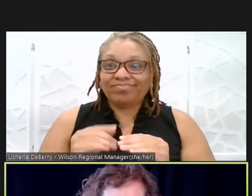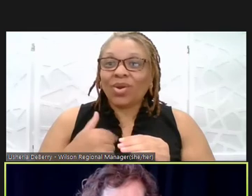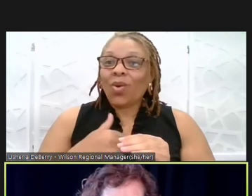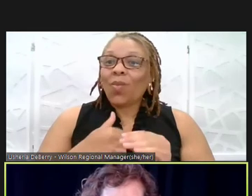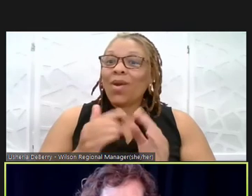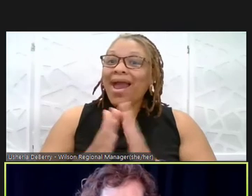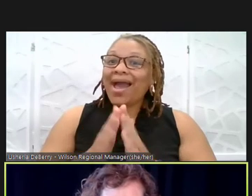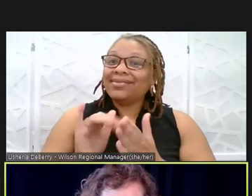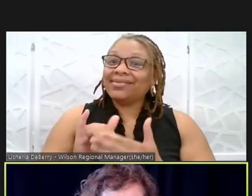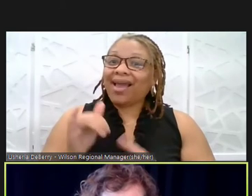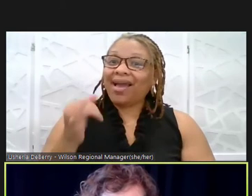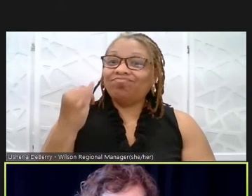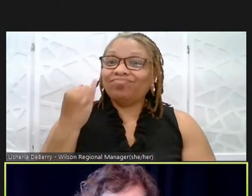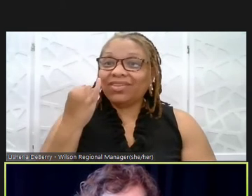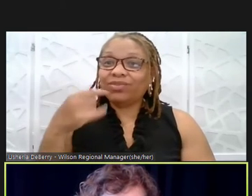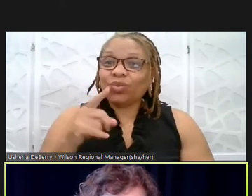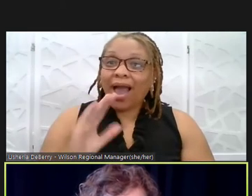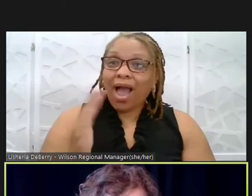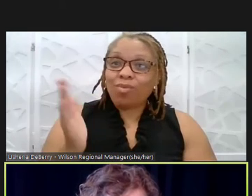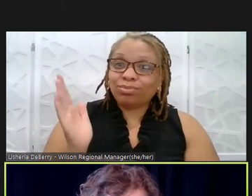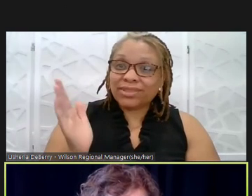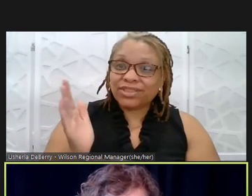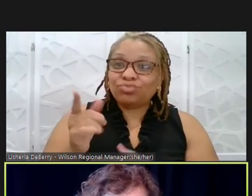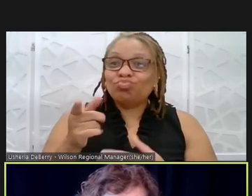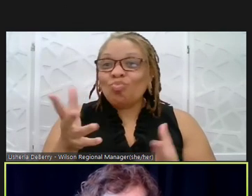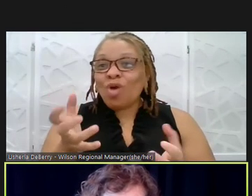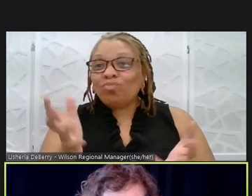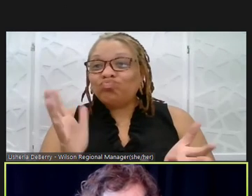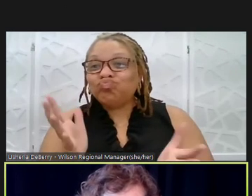And so I'm excited for our Zoom meeting today.